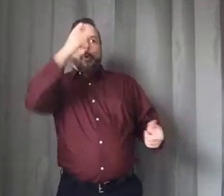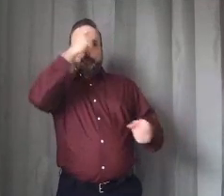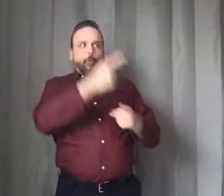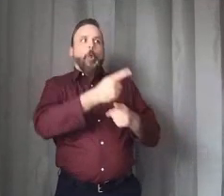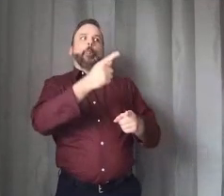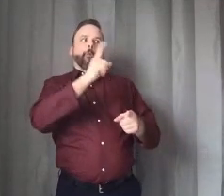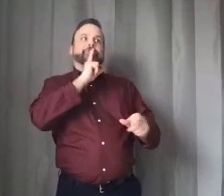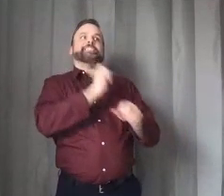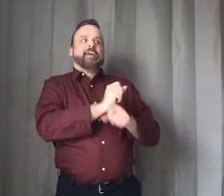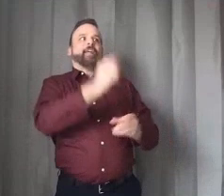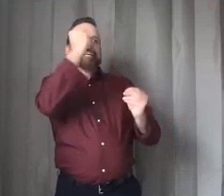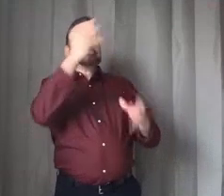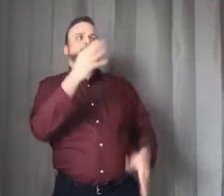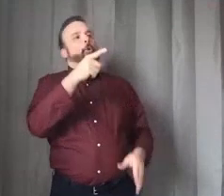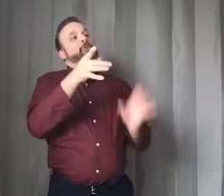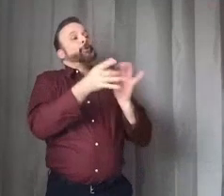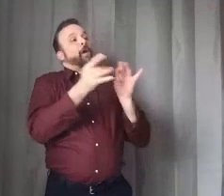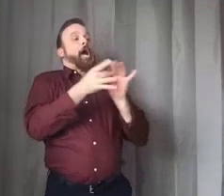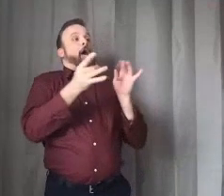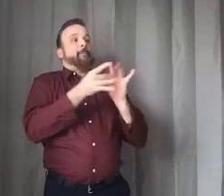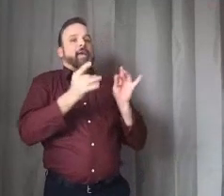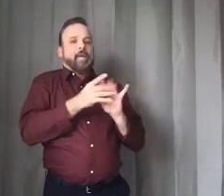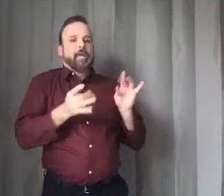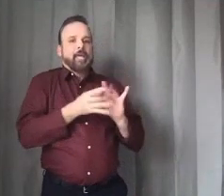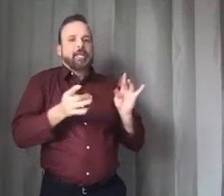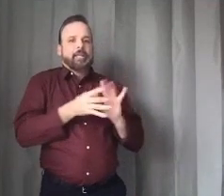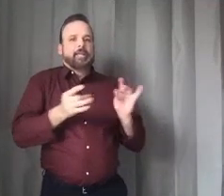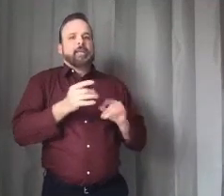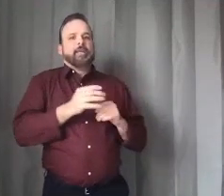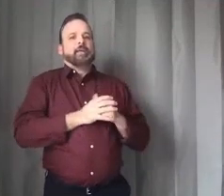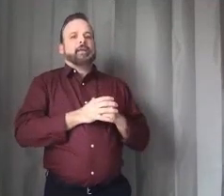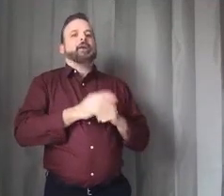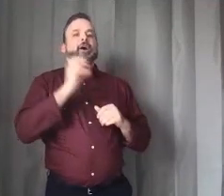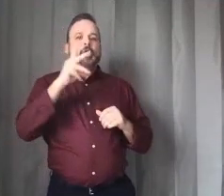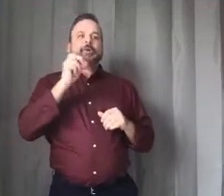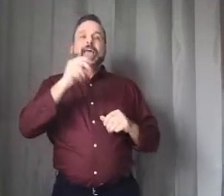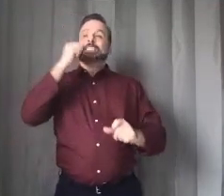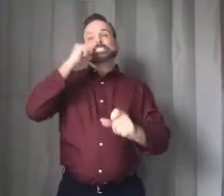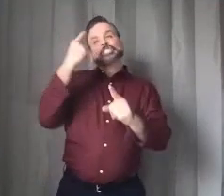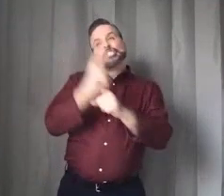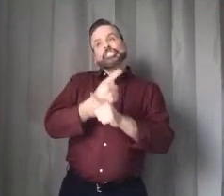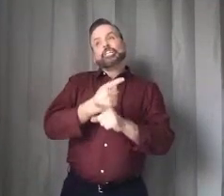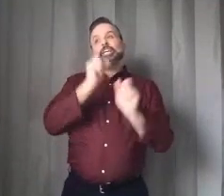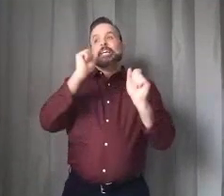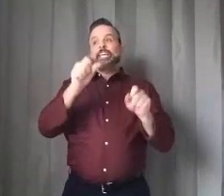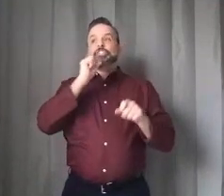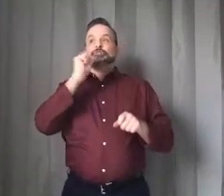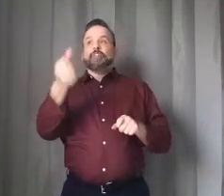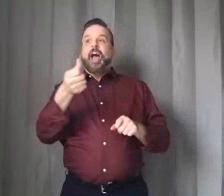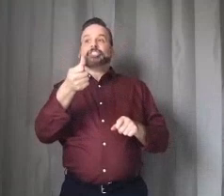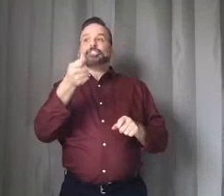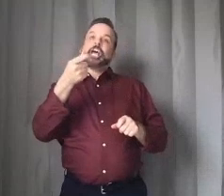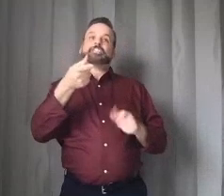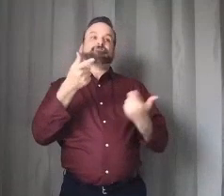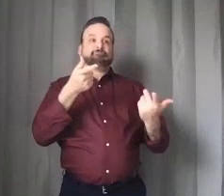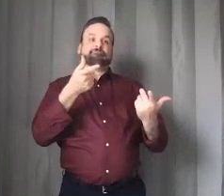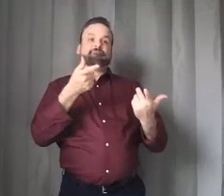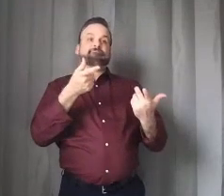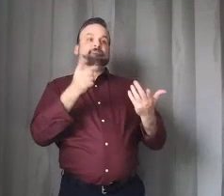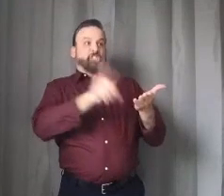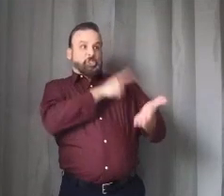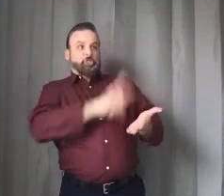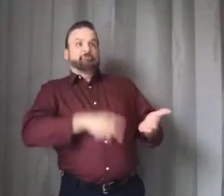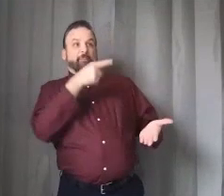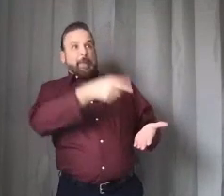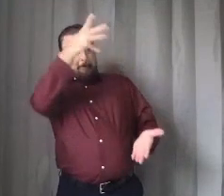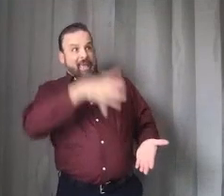know in your comments when you're like, da, da, da, da, da, the woman with the cape is like, all right, sister, can you not just throw us under the bus? And it's like, you're right,